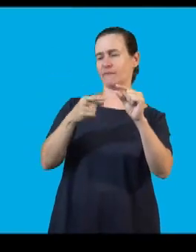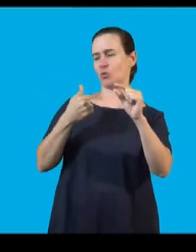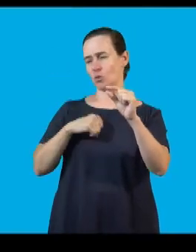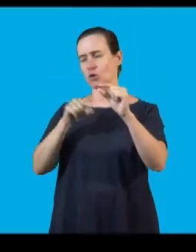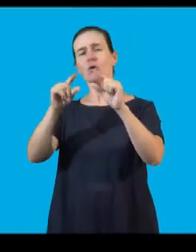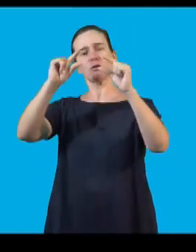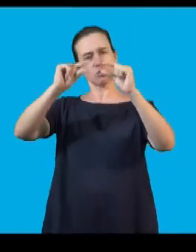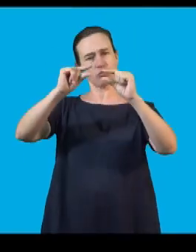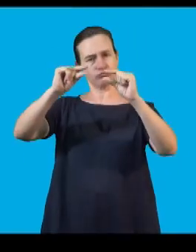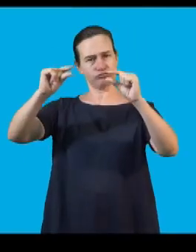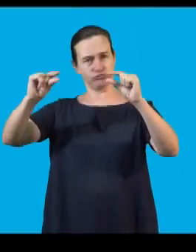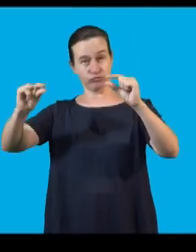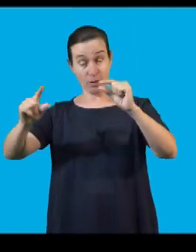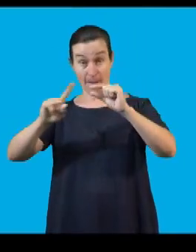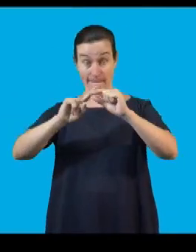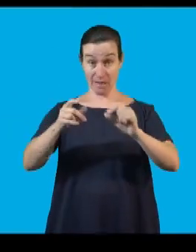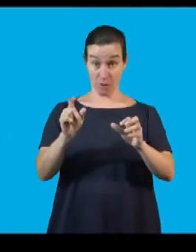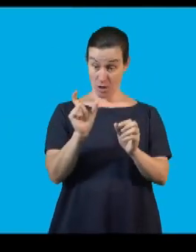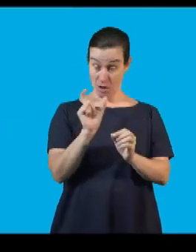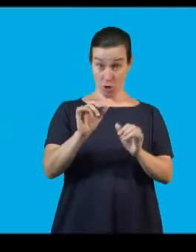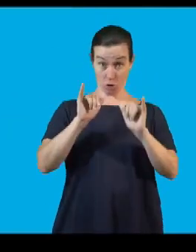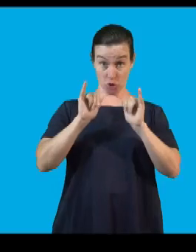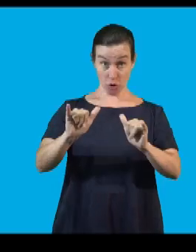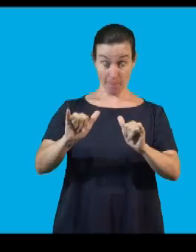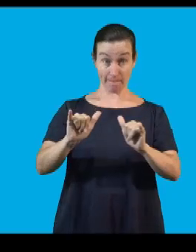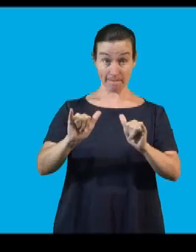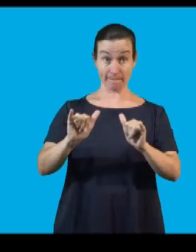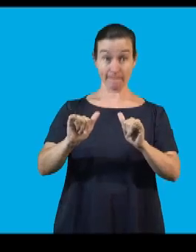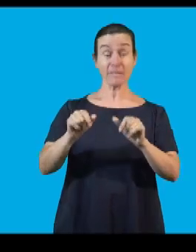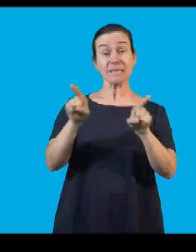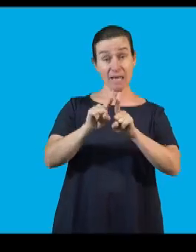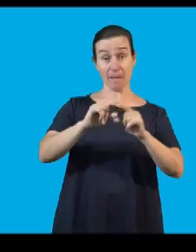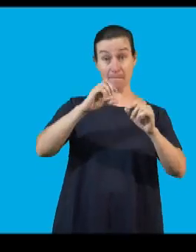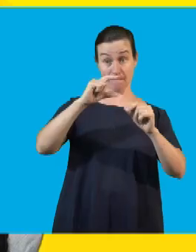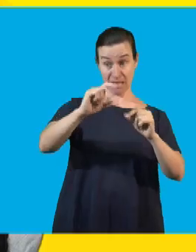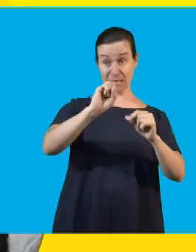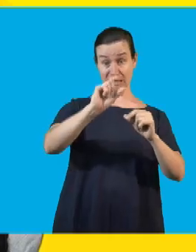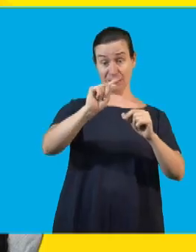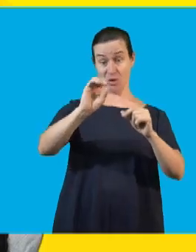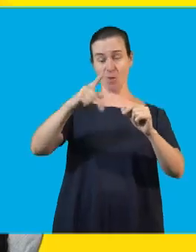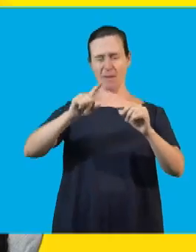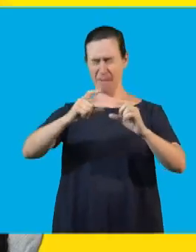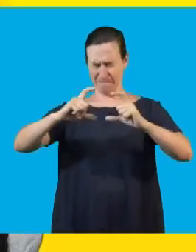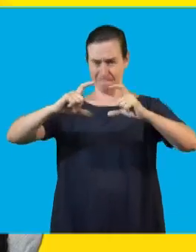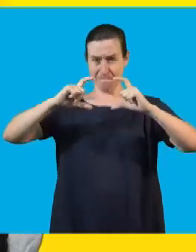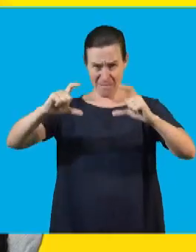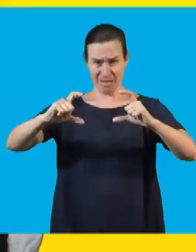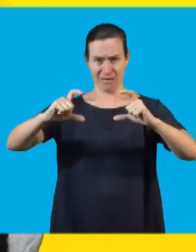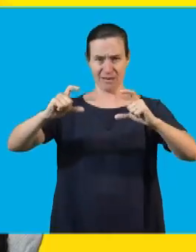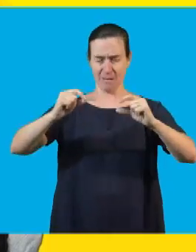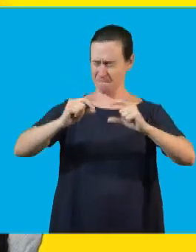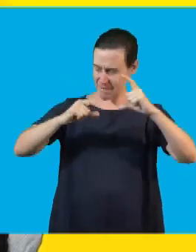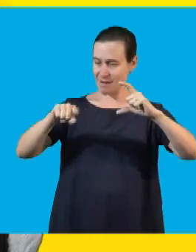is written in capital letters? However, the word stop, although written in capital letters, is